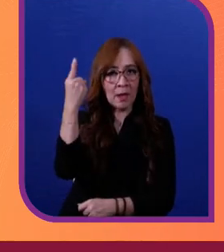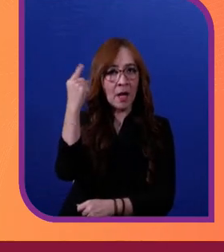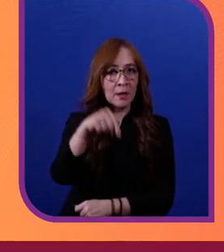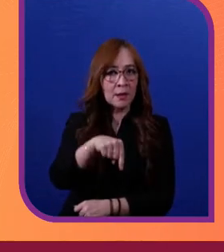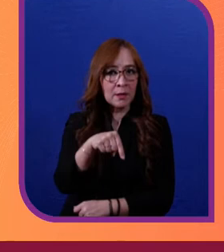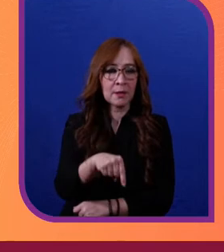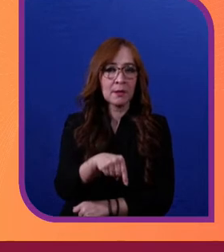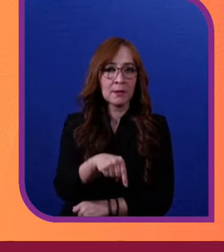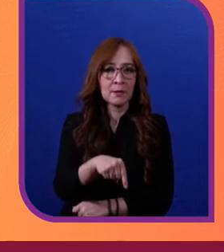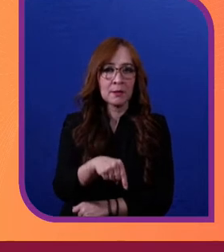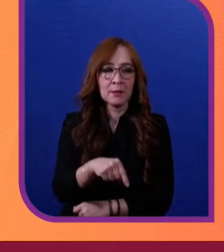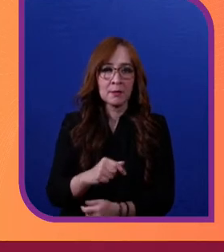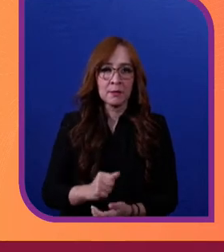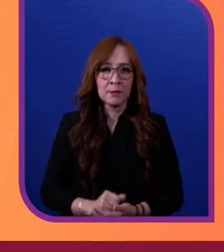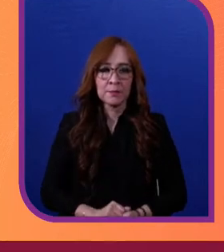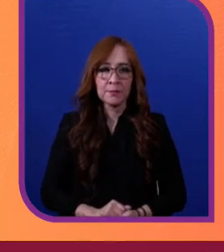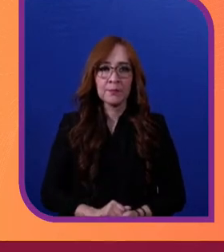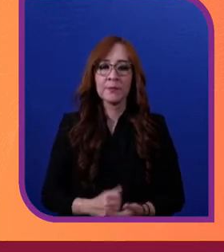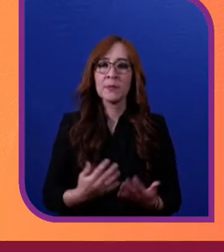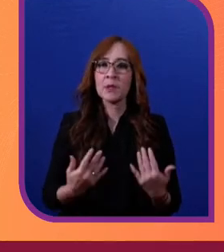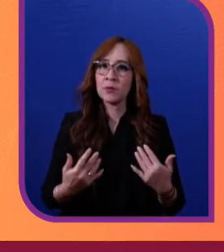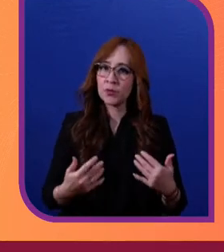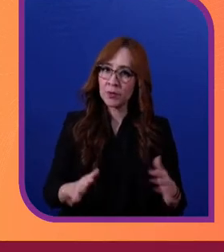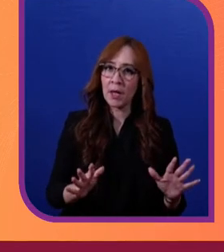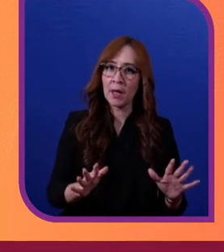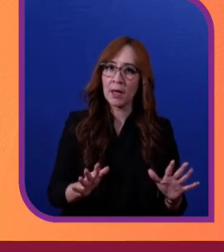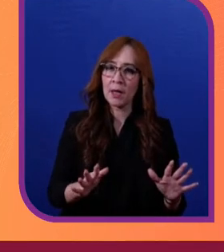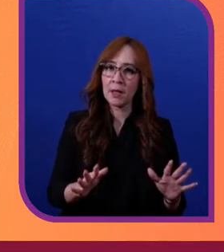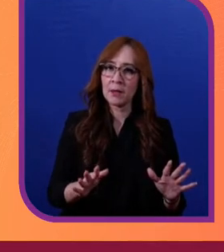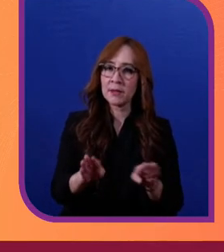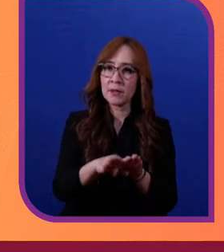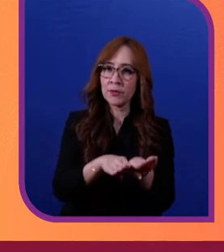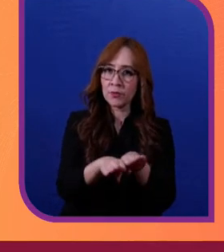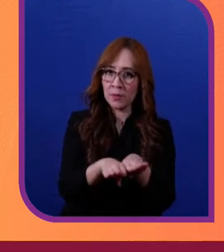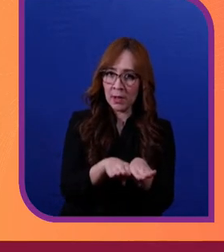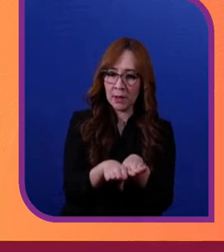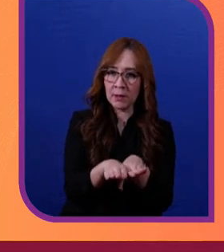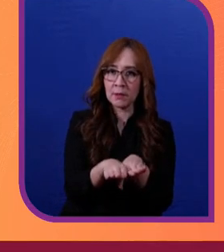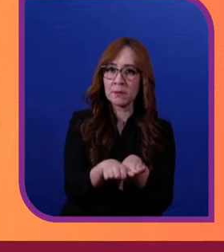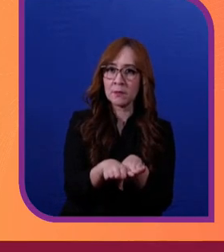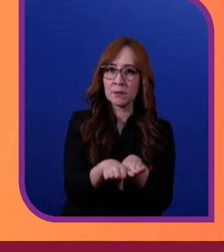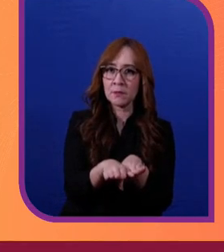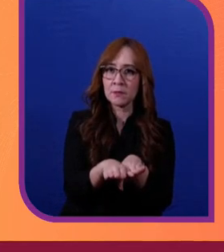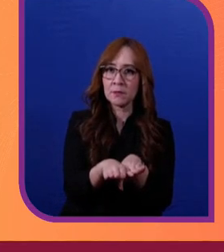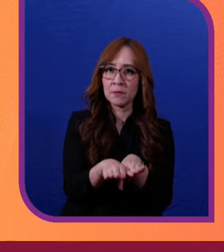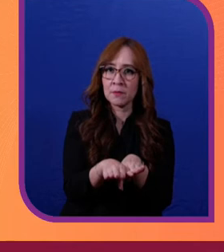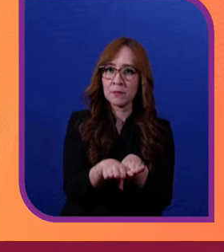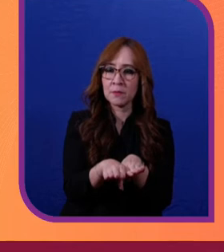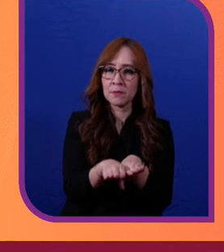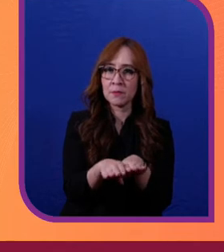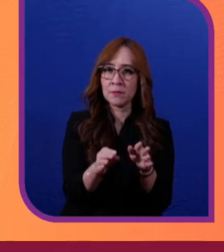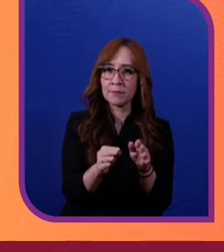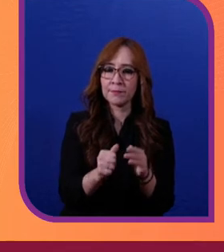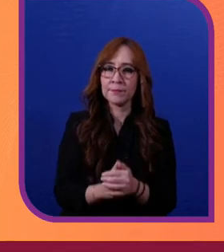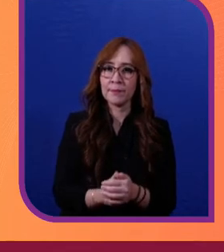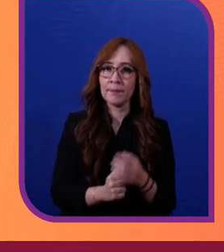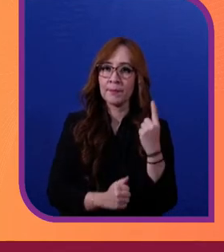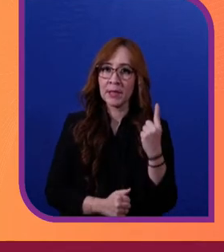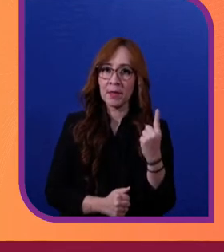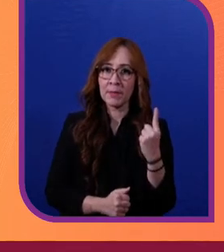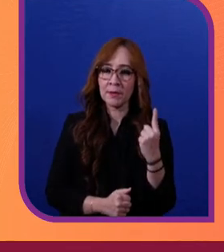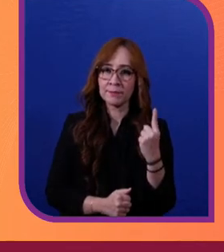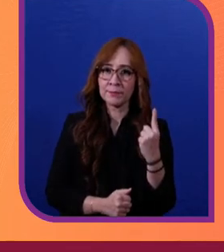thank you Thank you very much for the market love